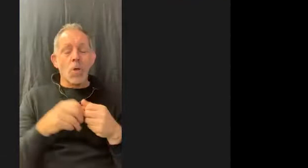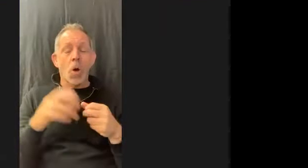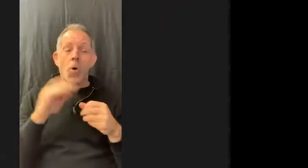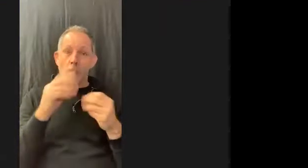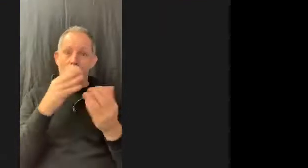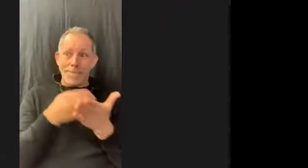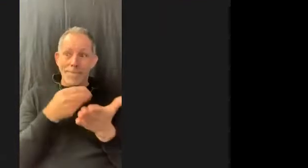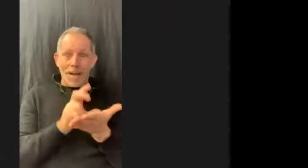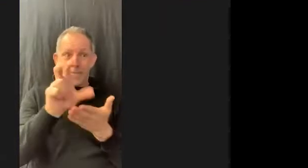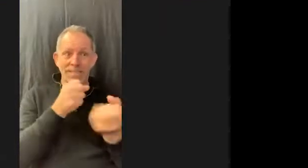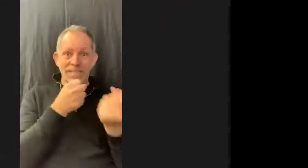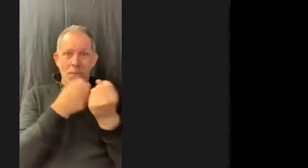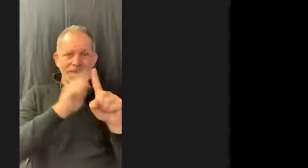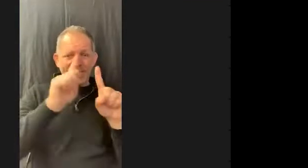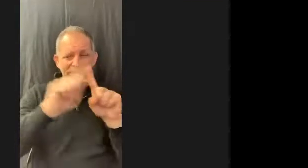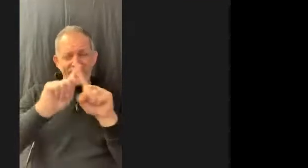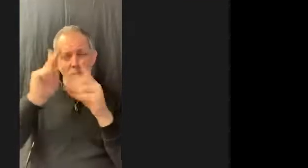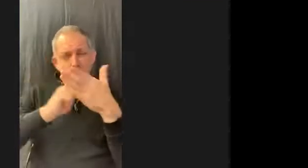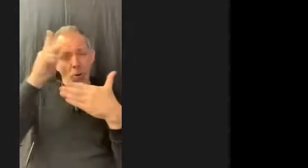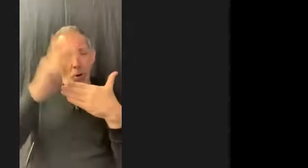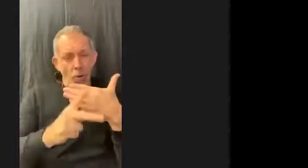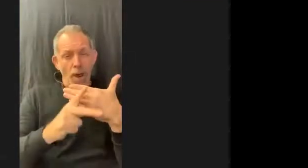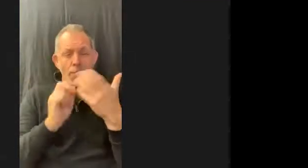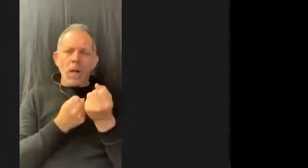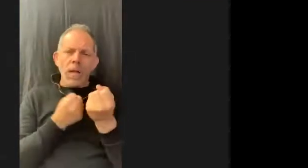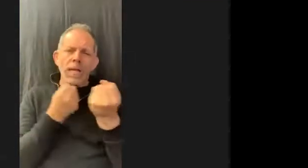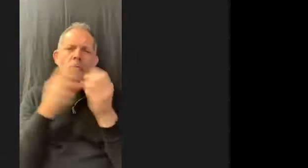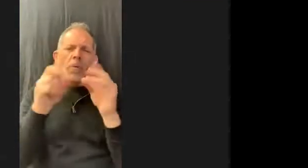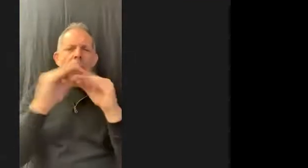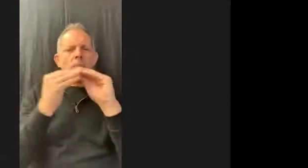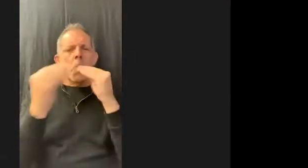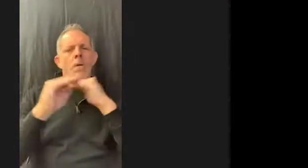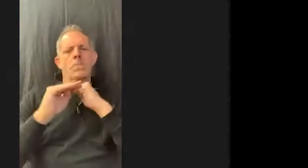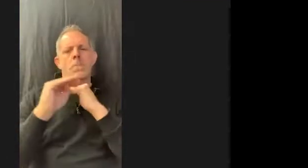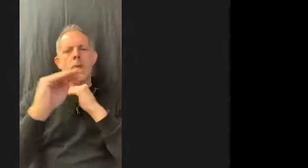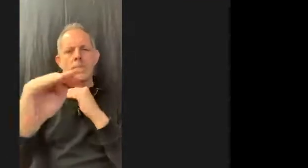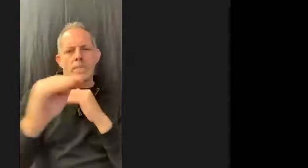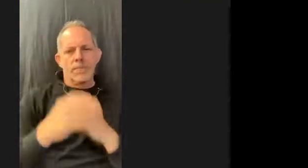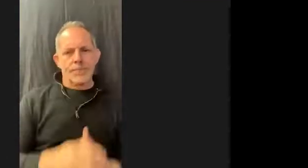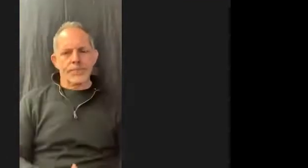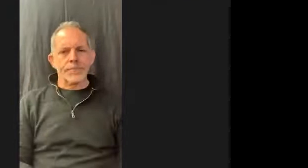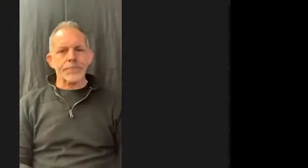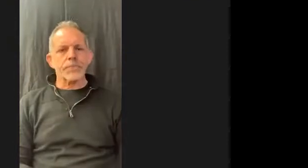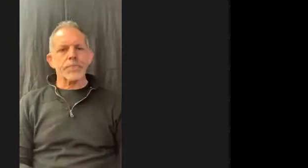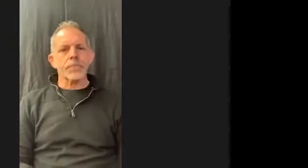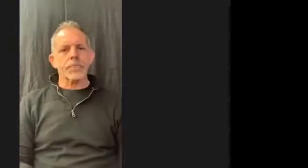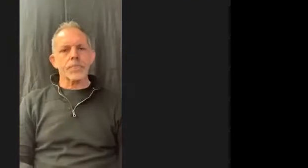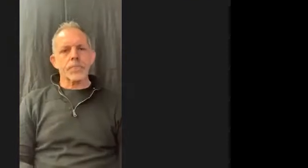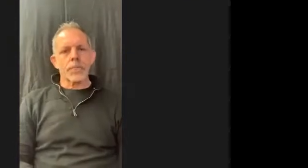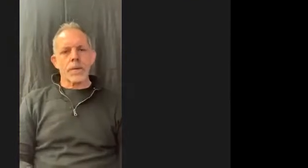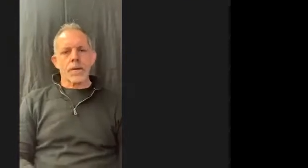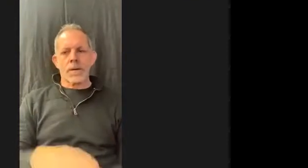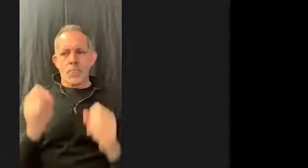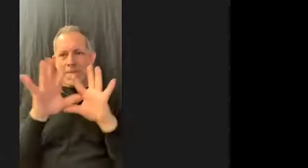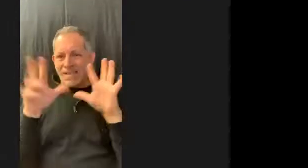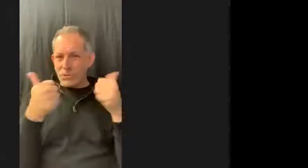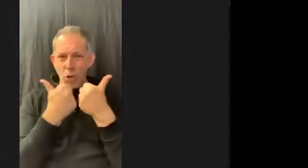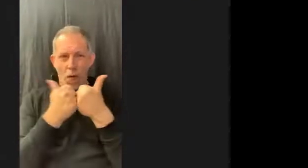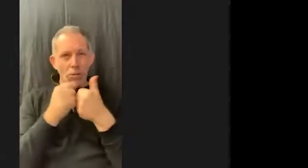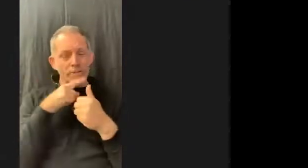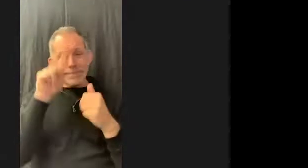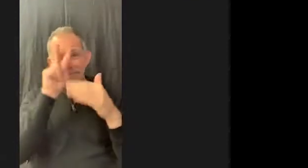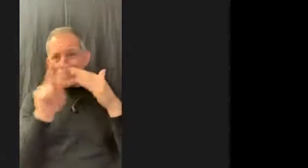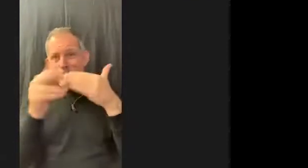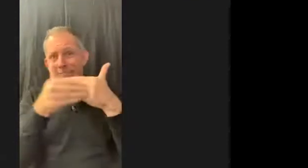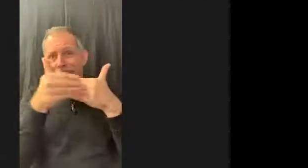Council as we navigate opportunities and challenges in front of us. Many thanks to them for their support. And with that, I'll